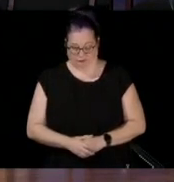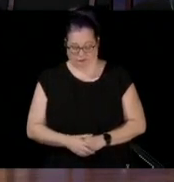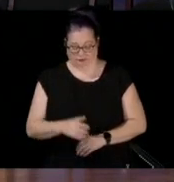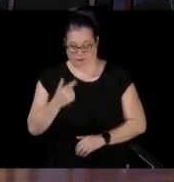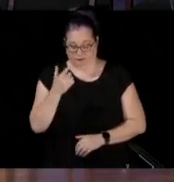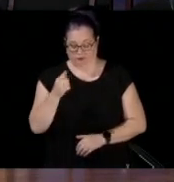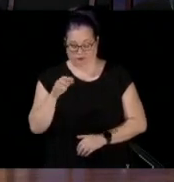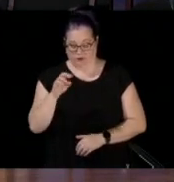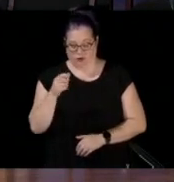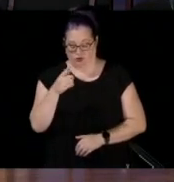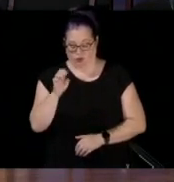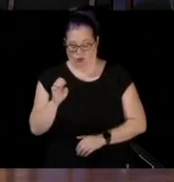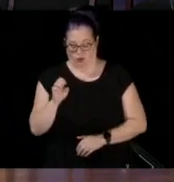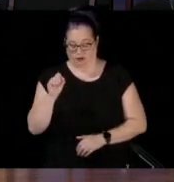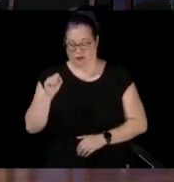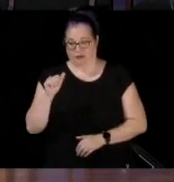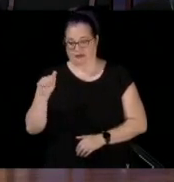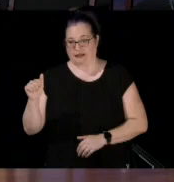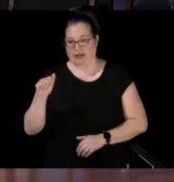George Sade.